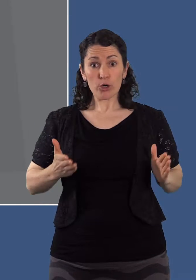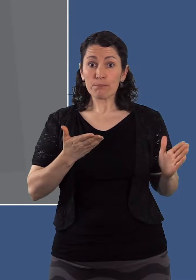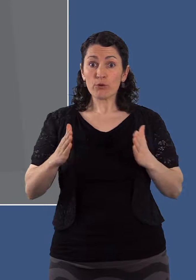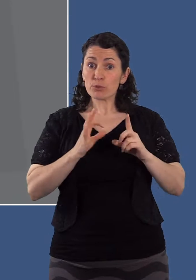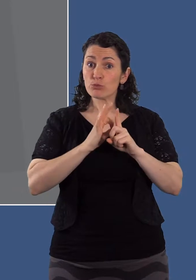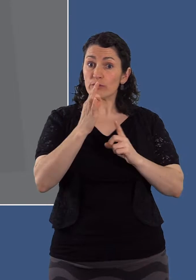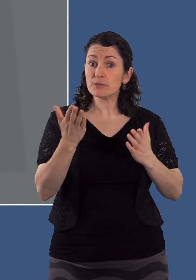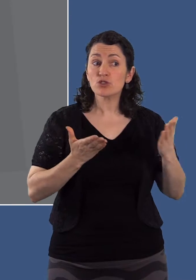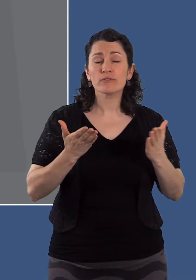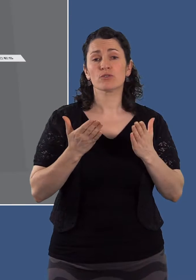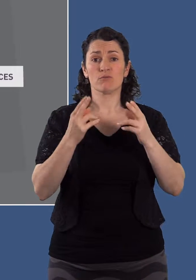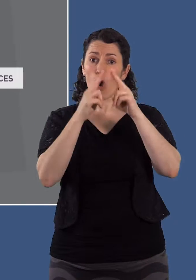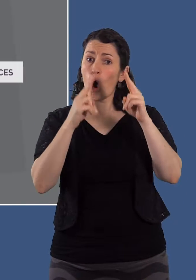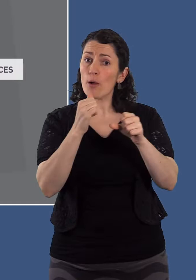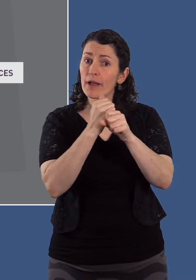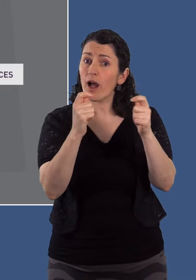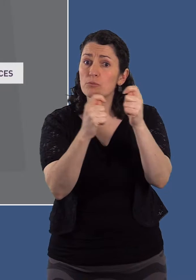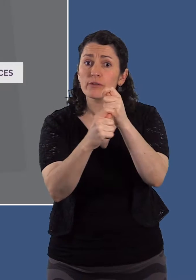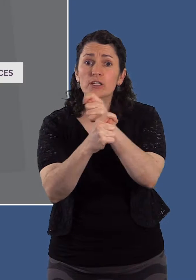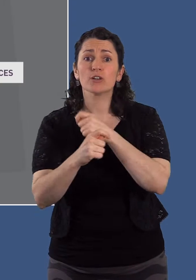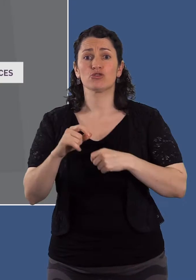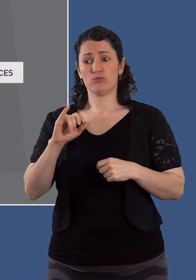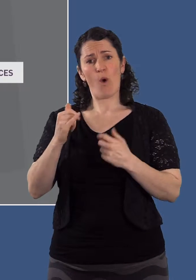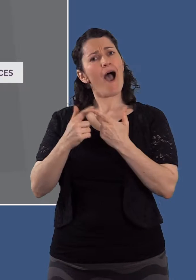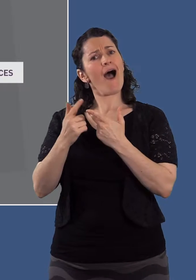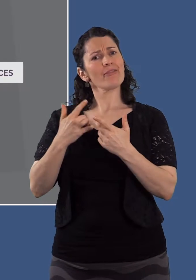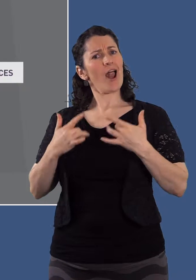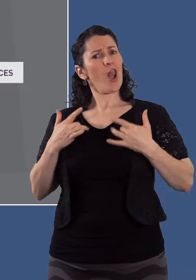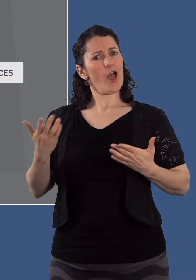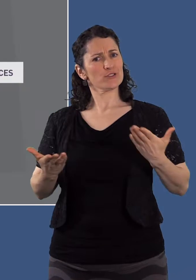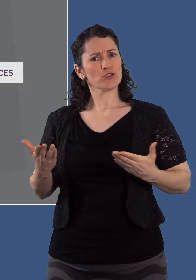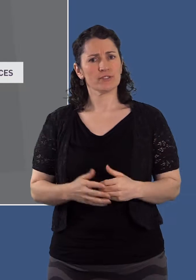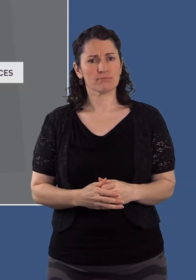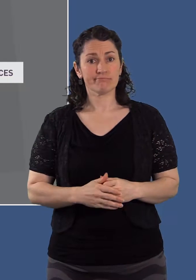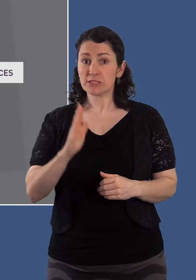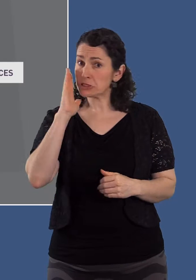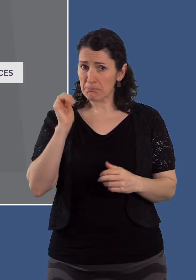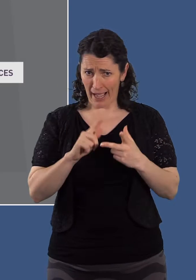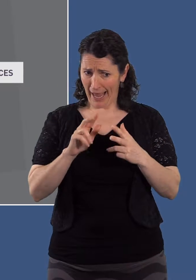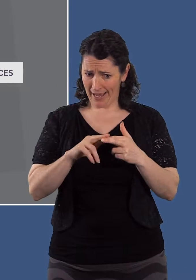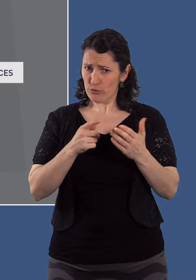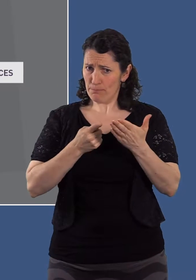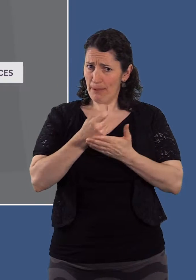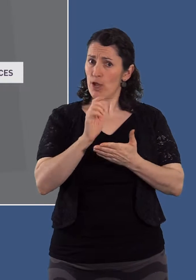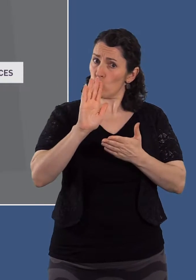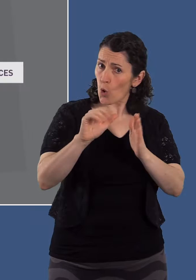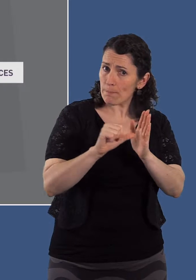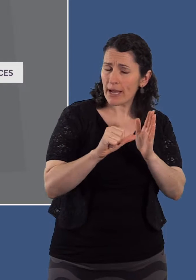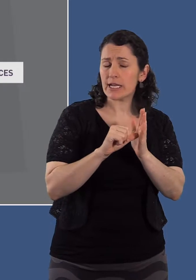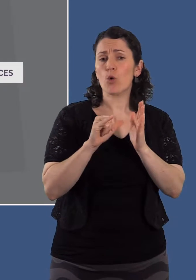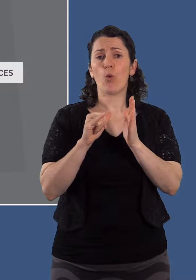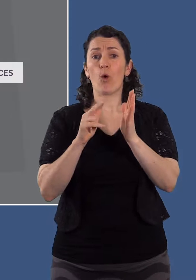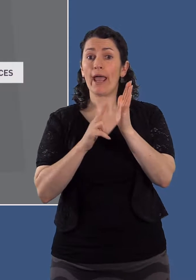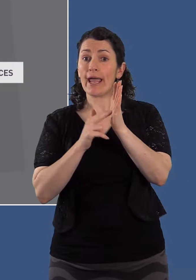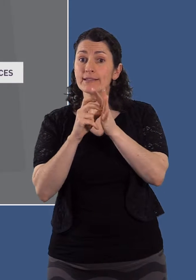therapy, home or vehicle modifications, and wellbeing services. It makes no difference whether you paid for the product or service yourself through